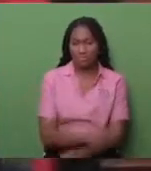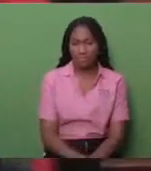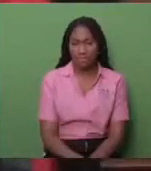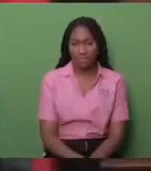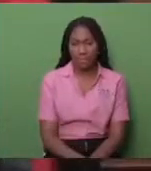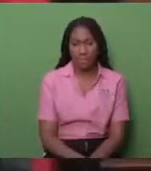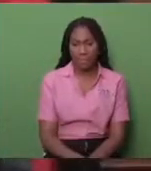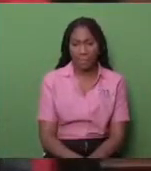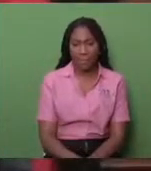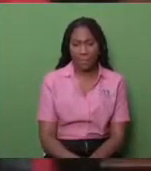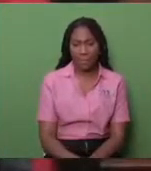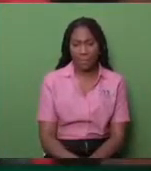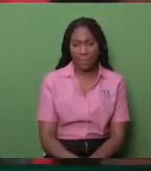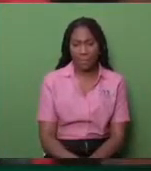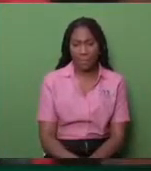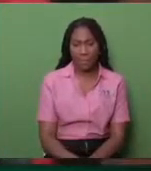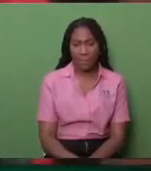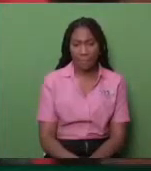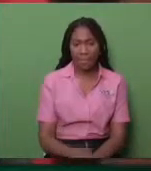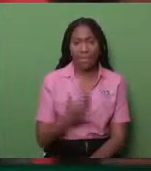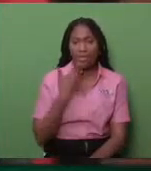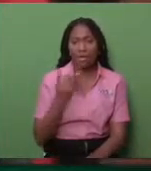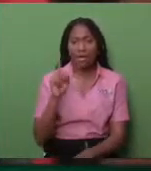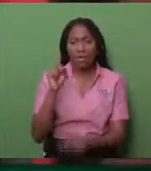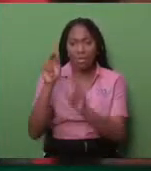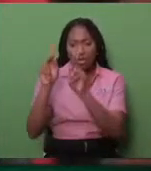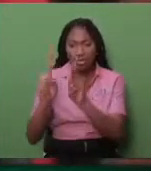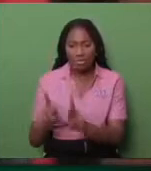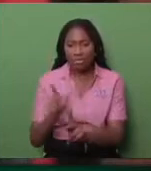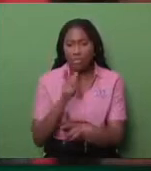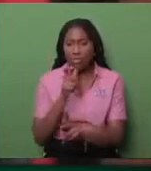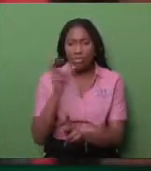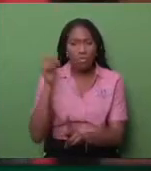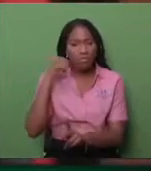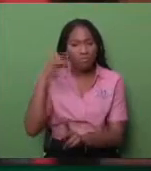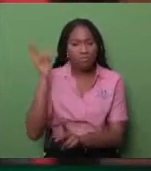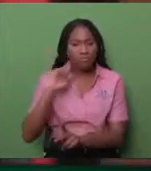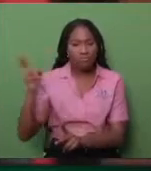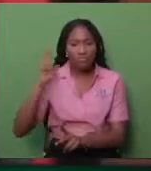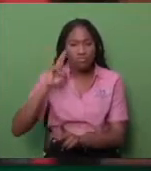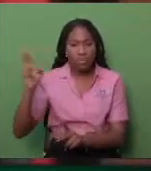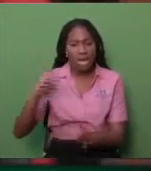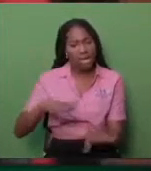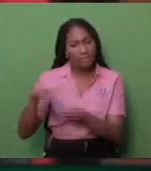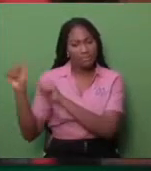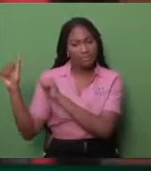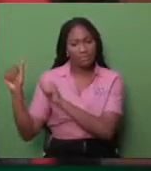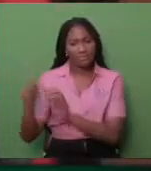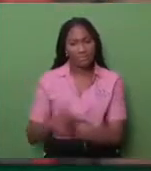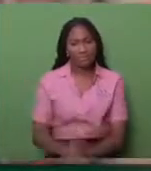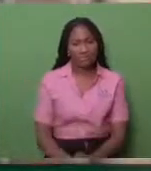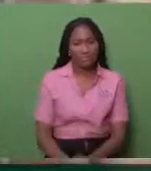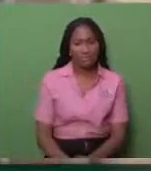offending device please leave the chamber and get it under control? 3 hours. I spoke for half hour.